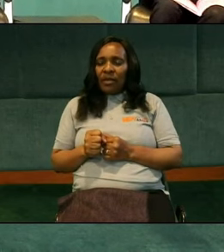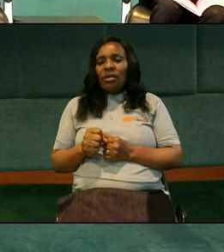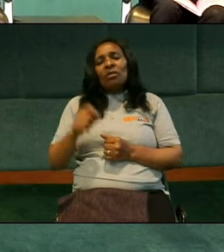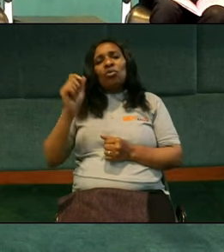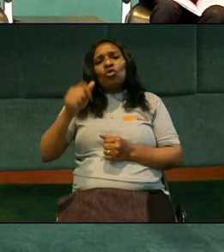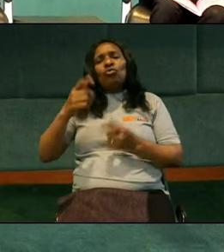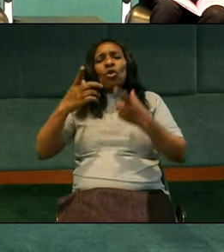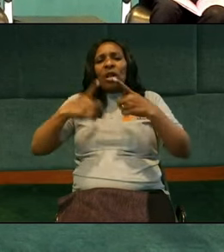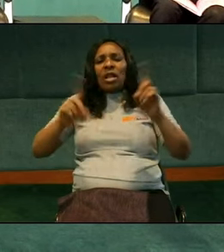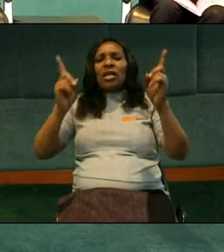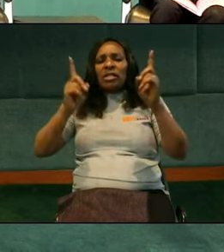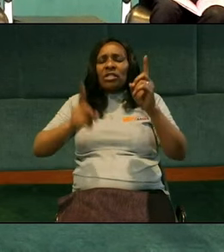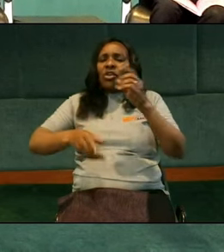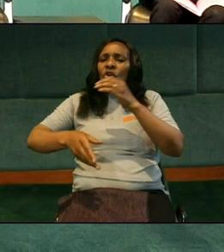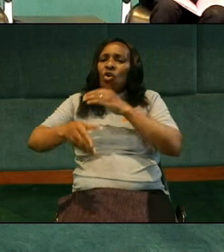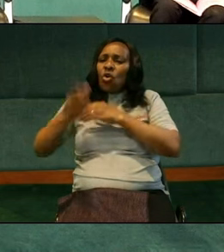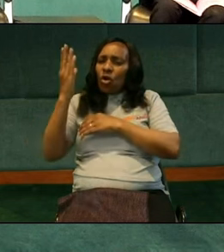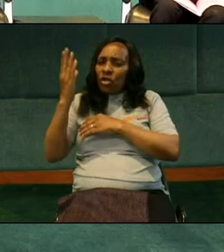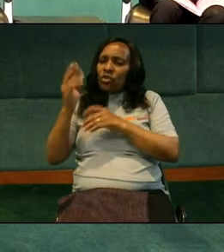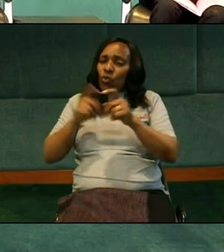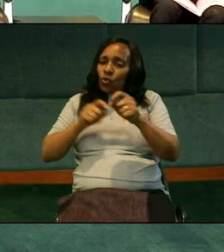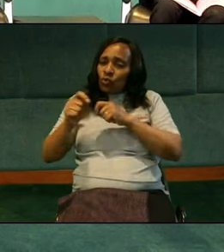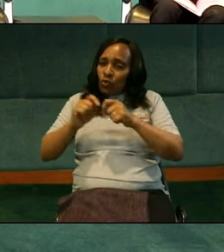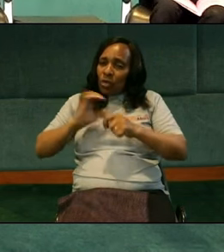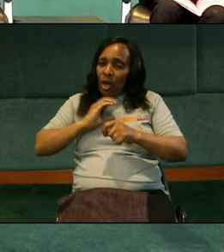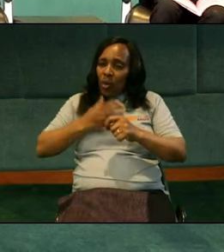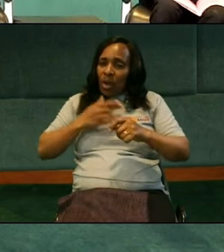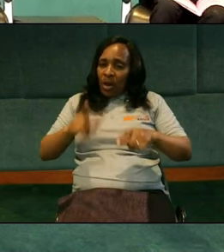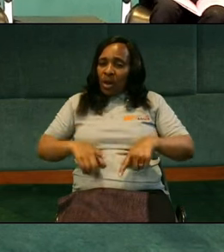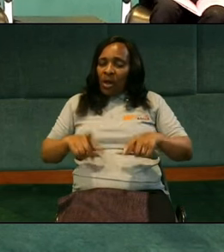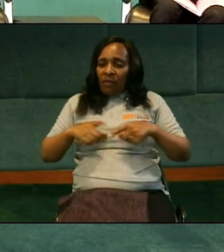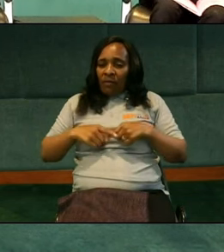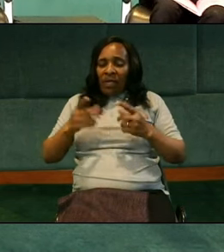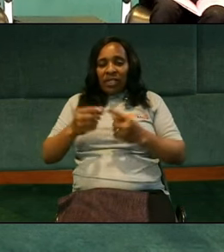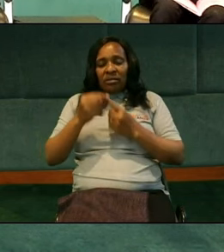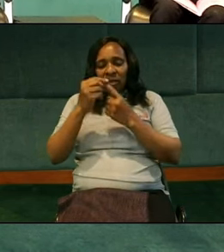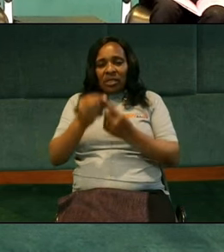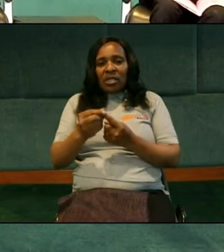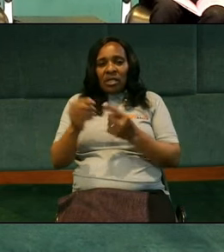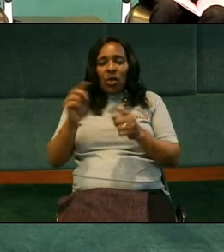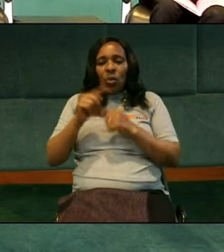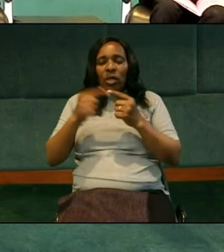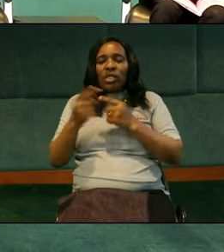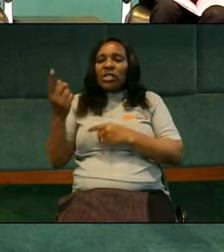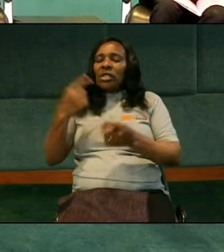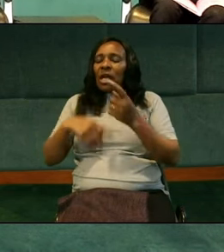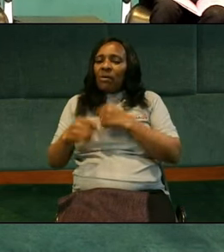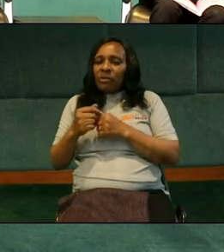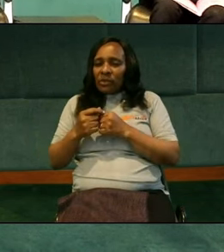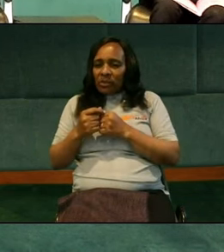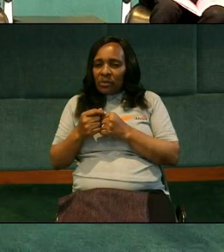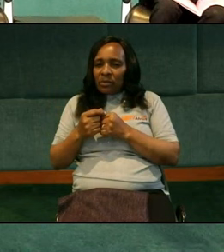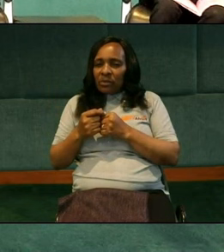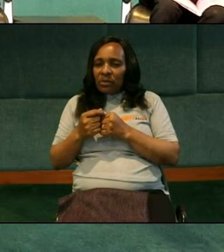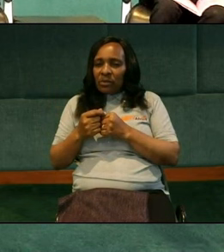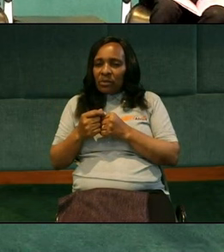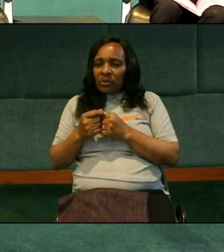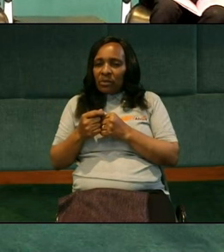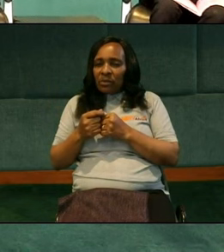let God have full control of our life, mm-hmm. especially when it comes to